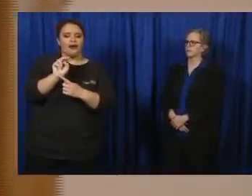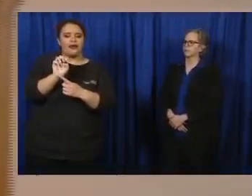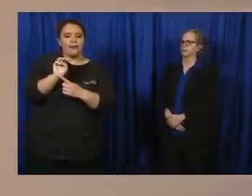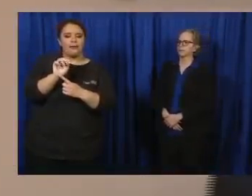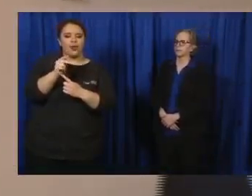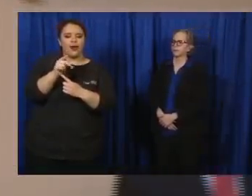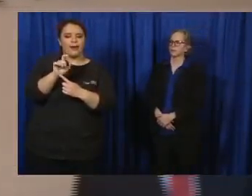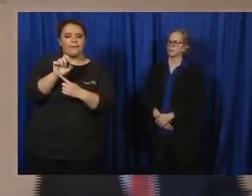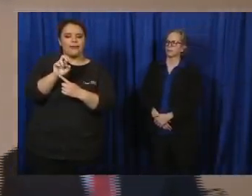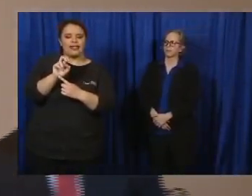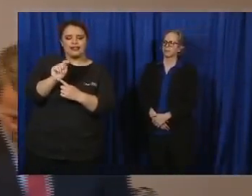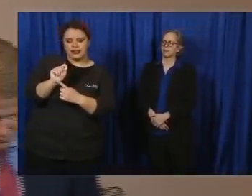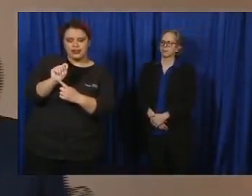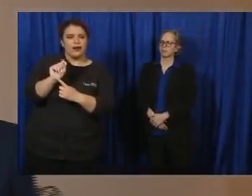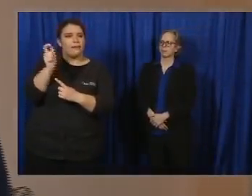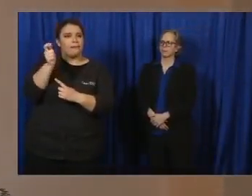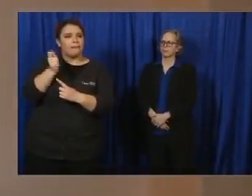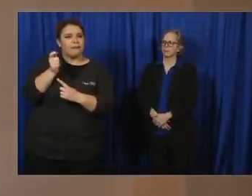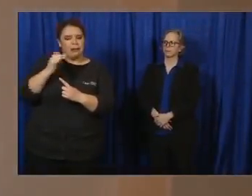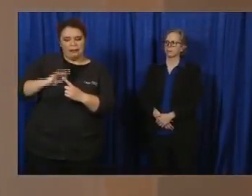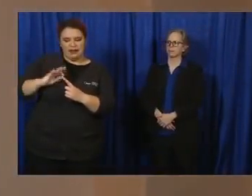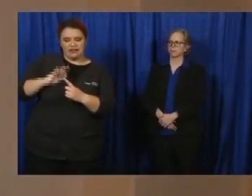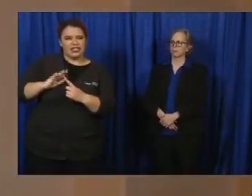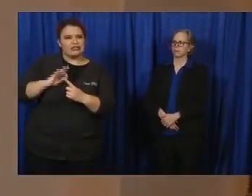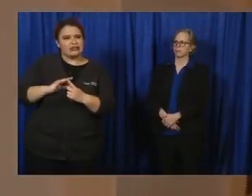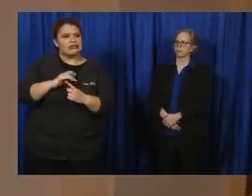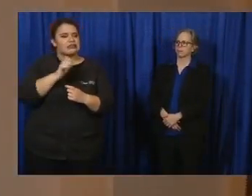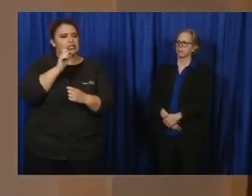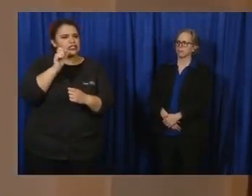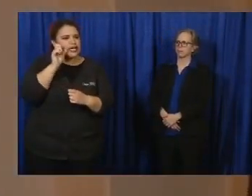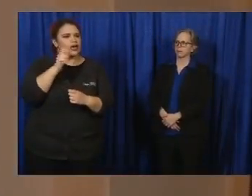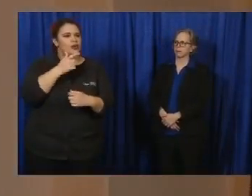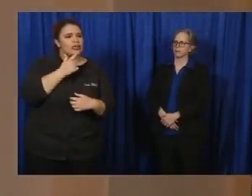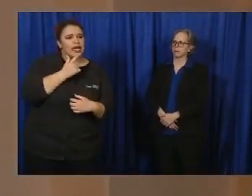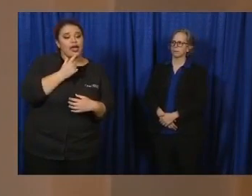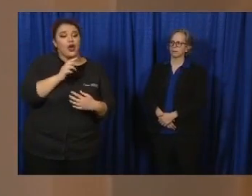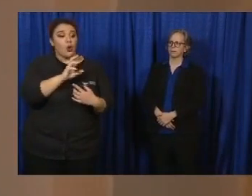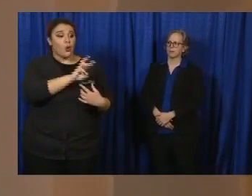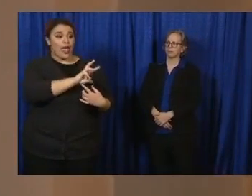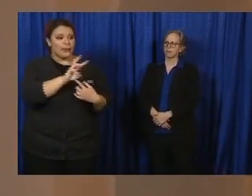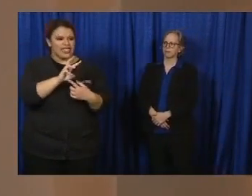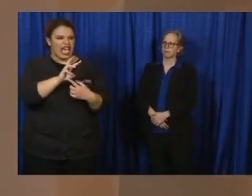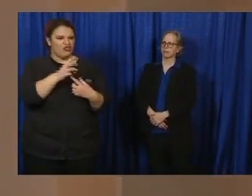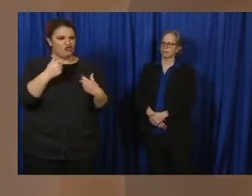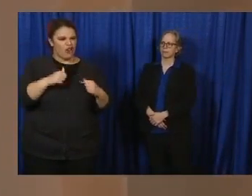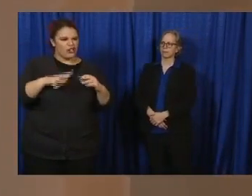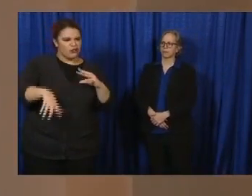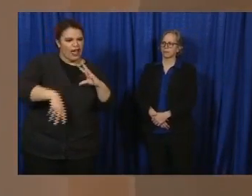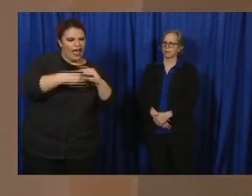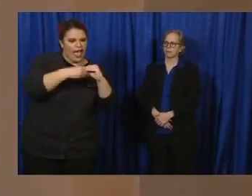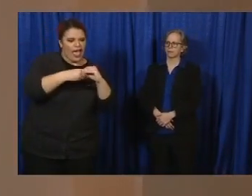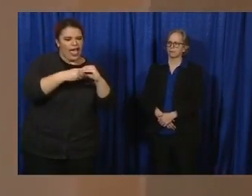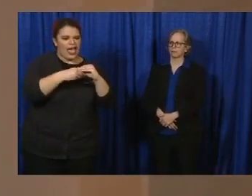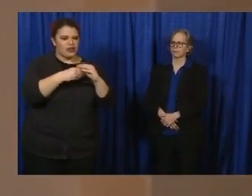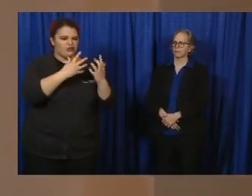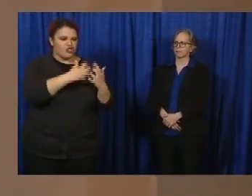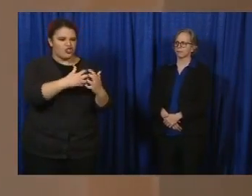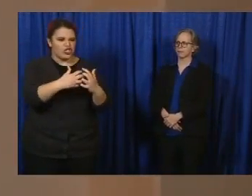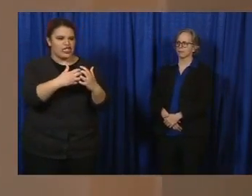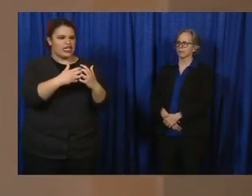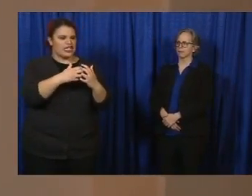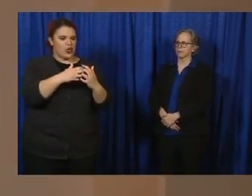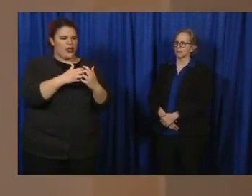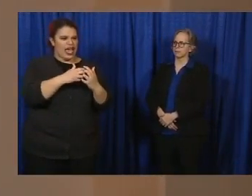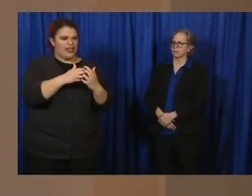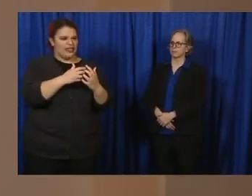some work being done to increase the capacity of the website, extend some of the hours where people might be able to call and talk with someone on